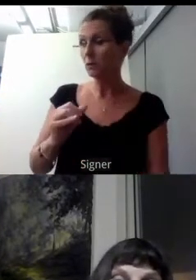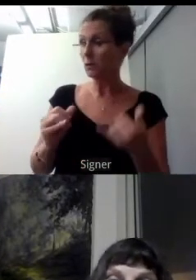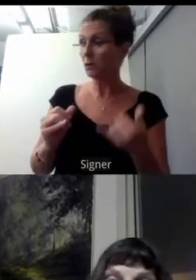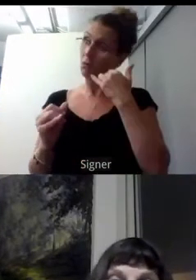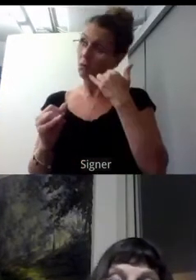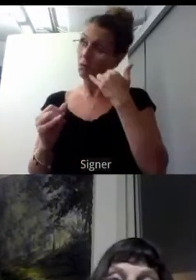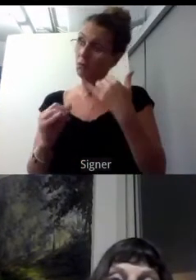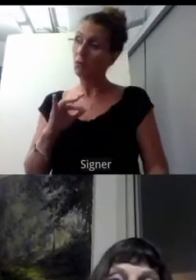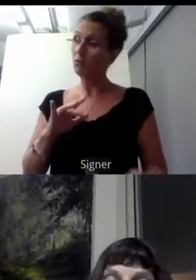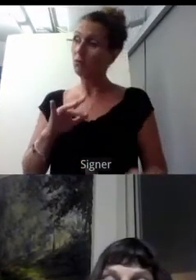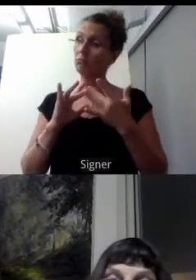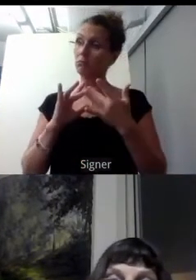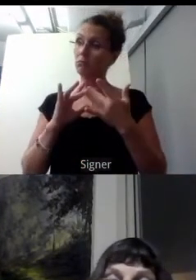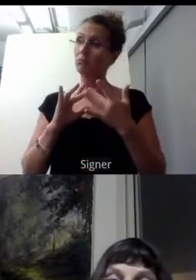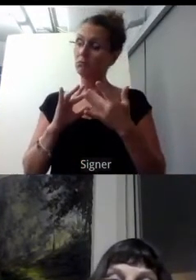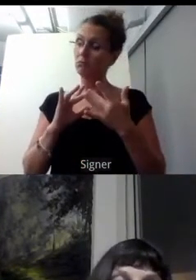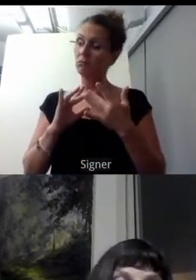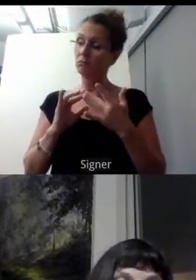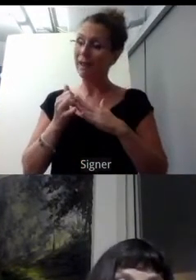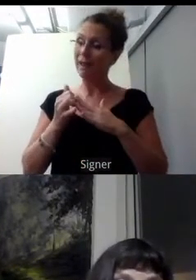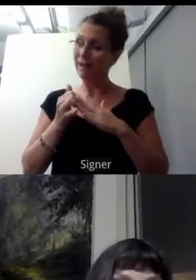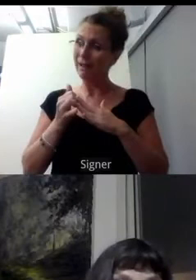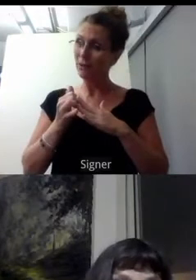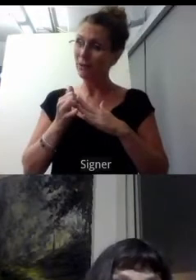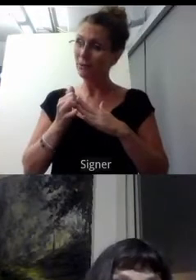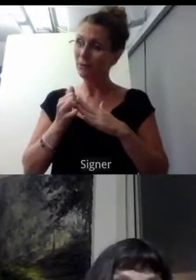email, phone,